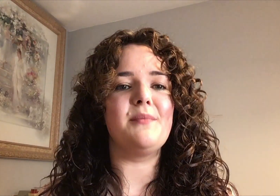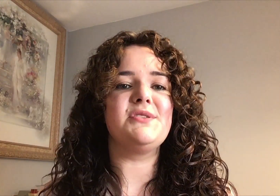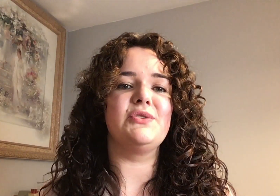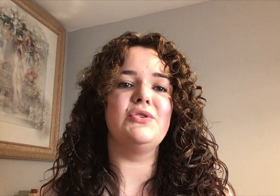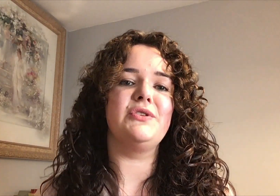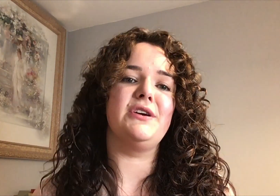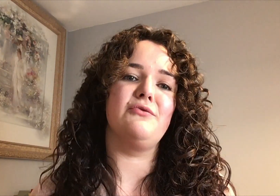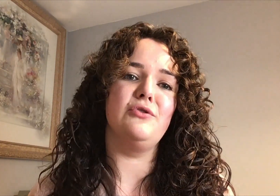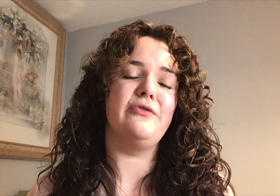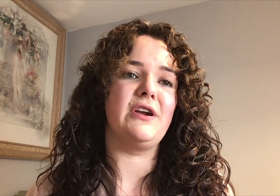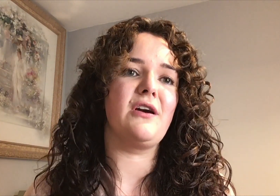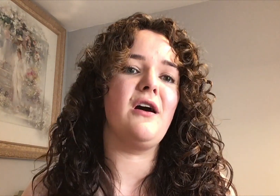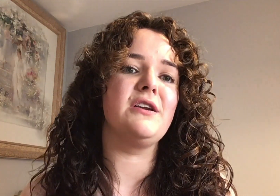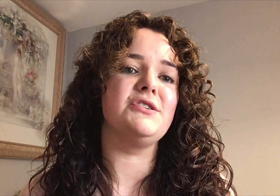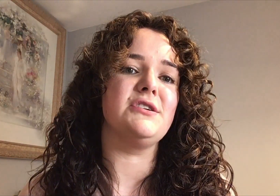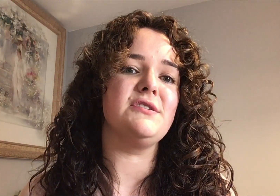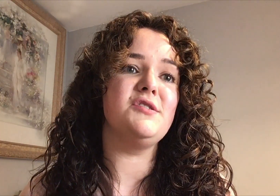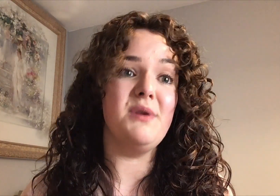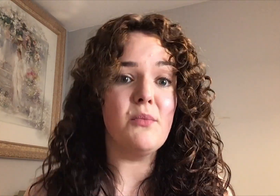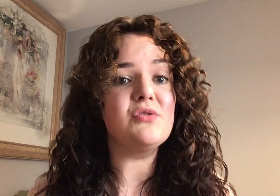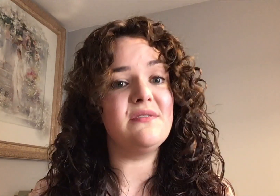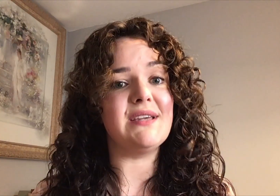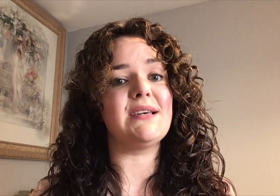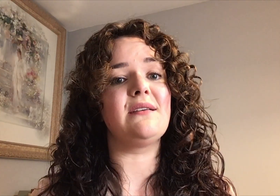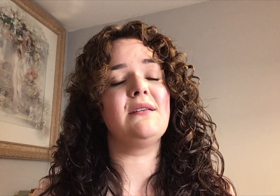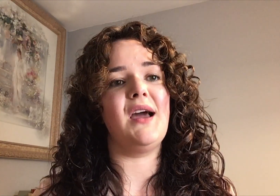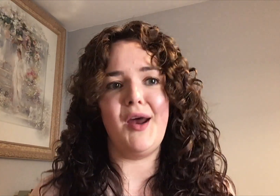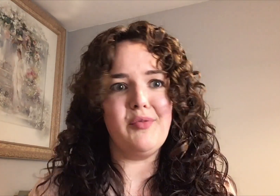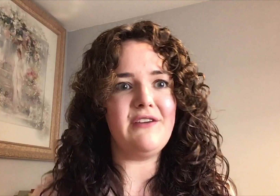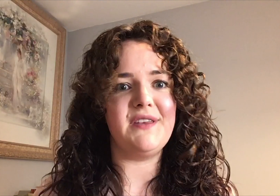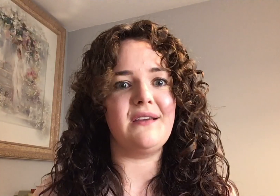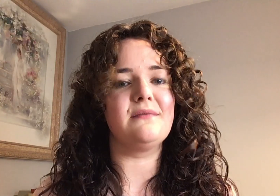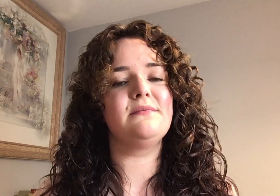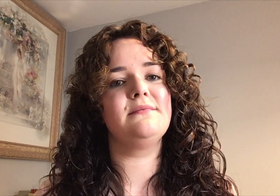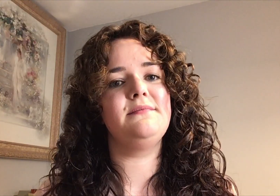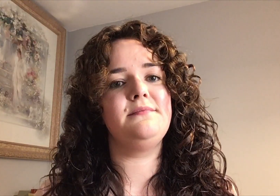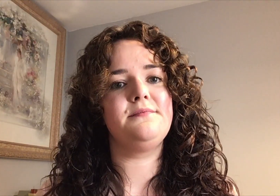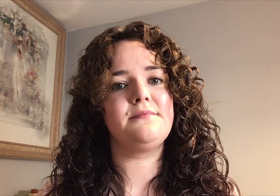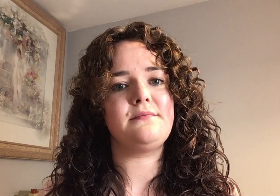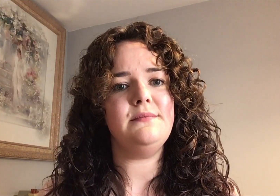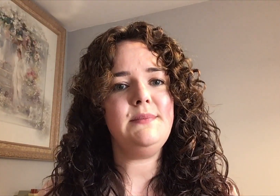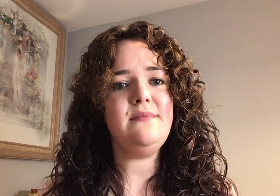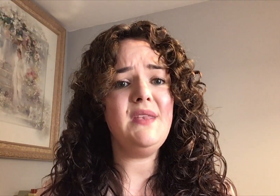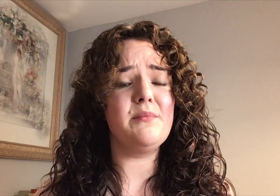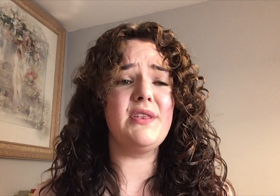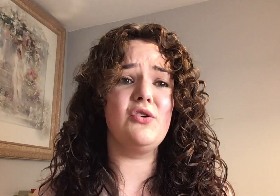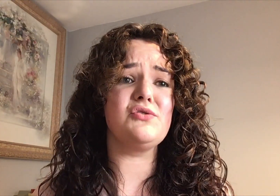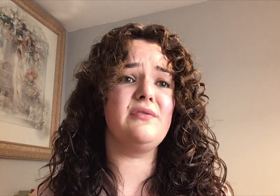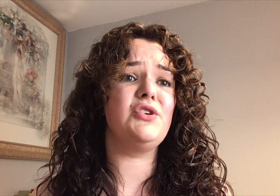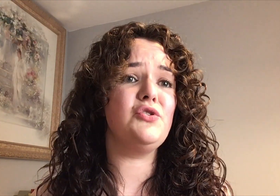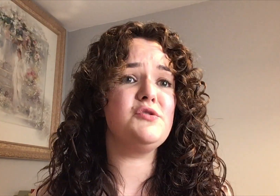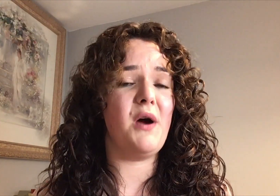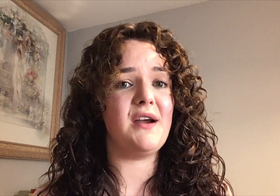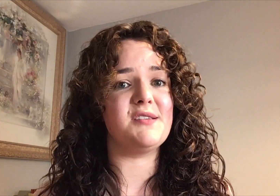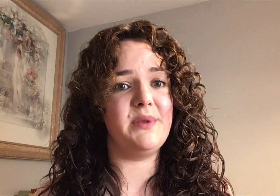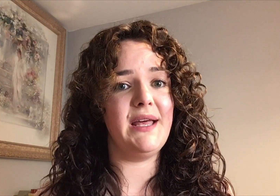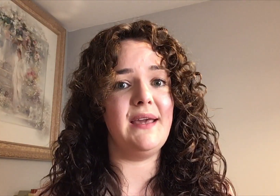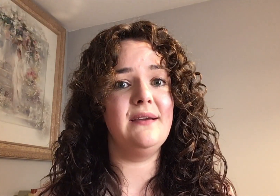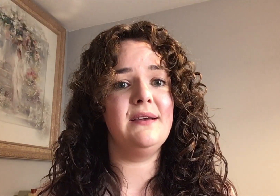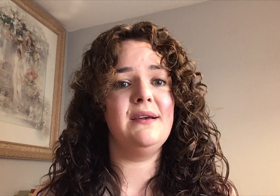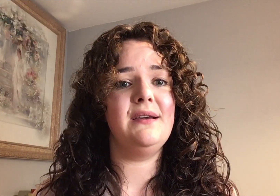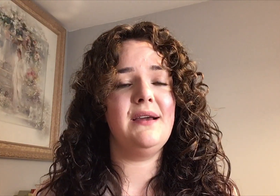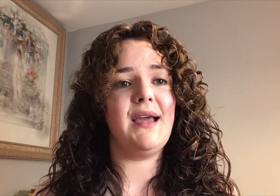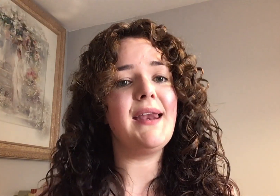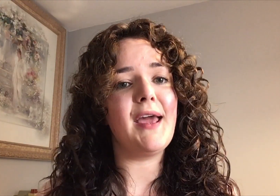There is absolutely a role for encouragers to be motivating and uplifting. But they also have a huge part to